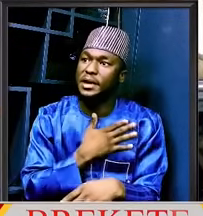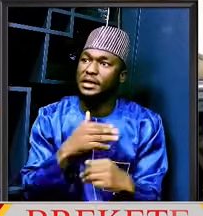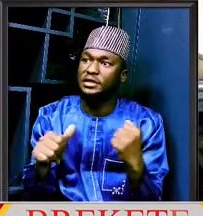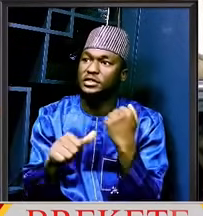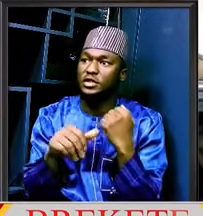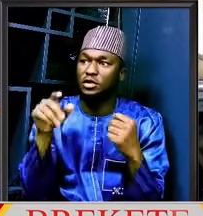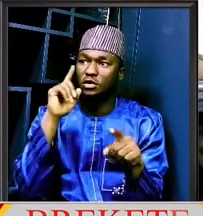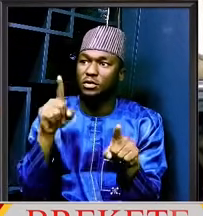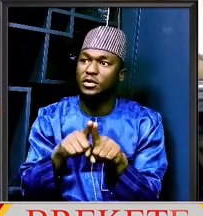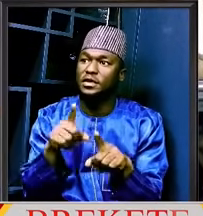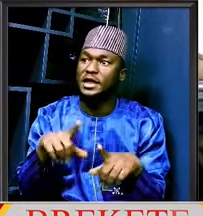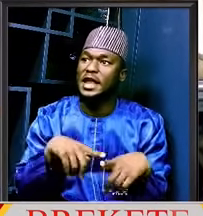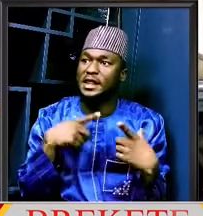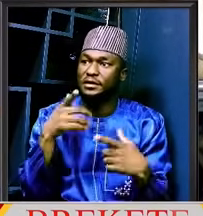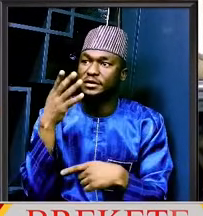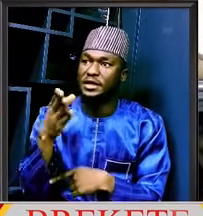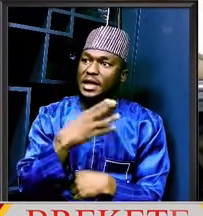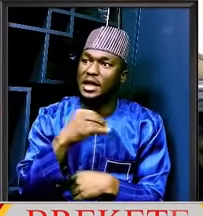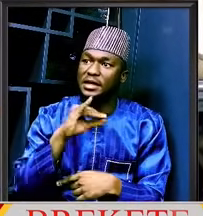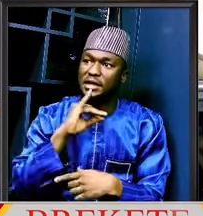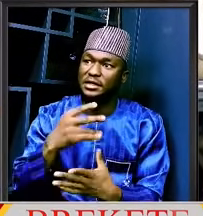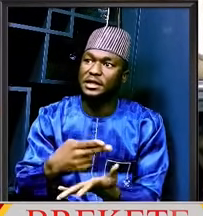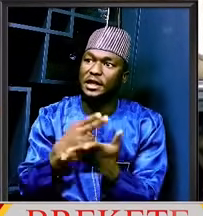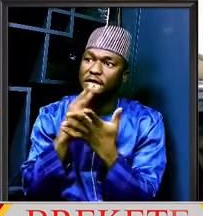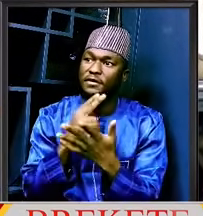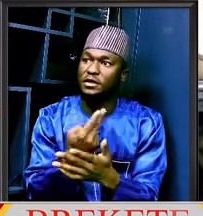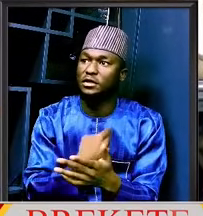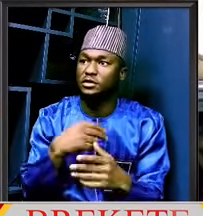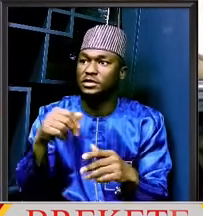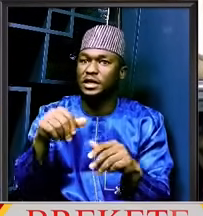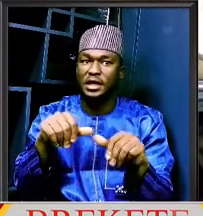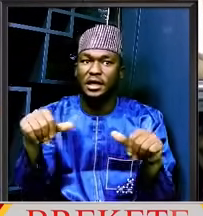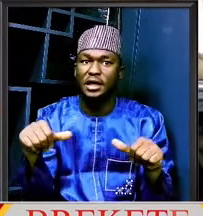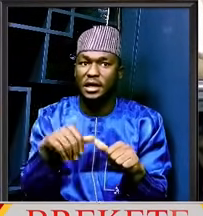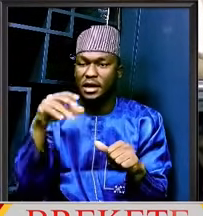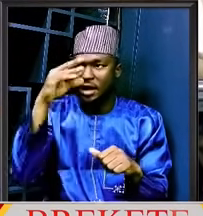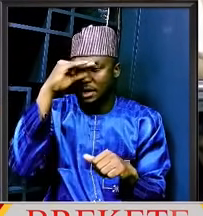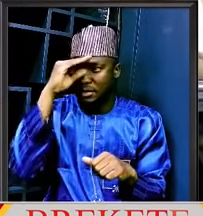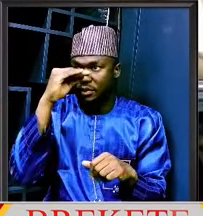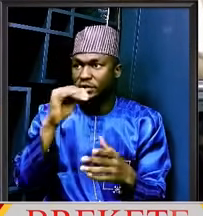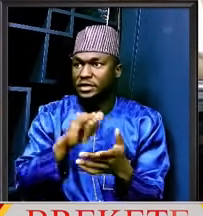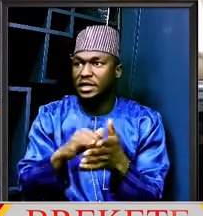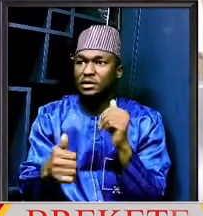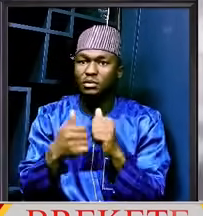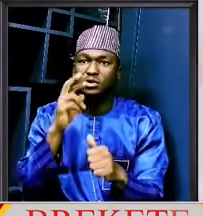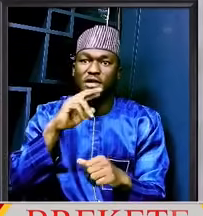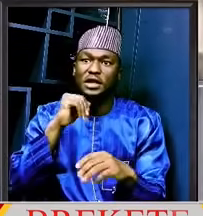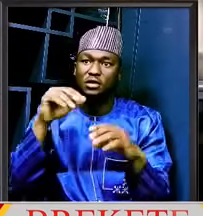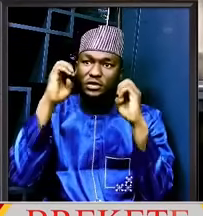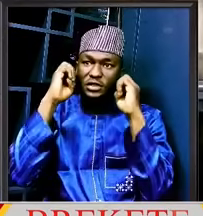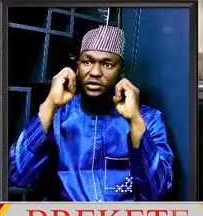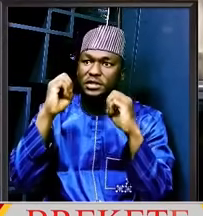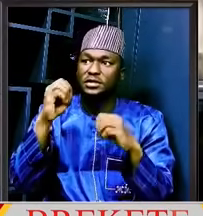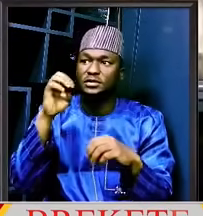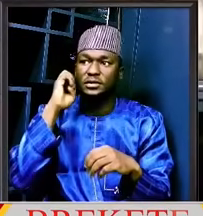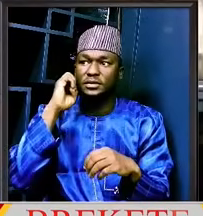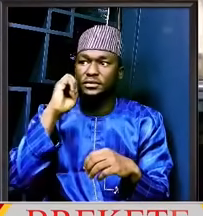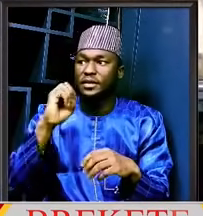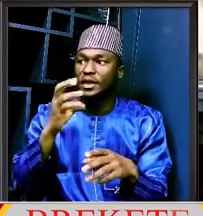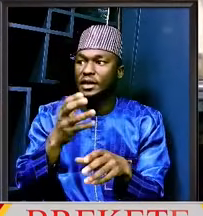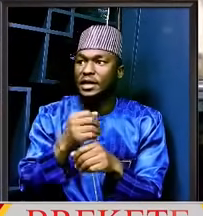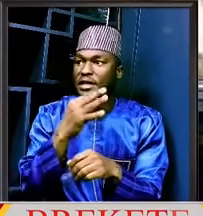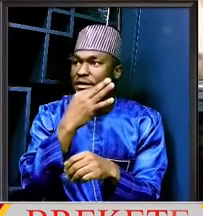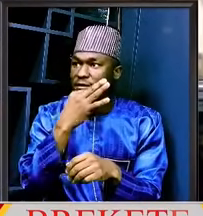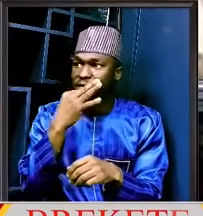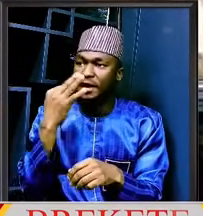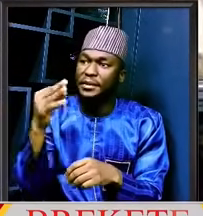brother lives there and he has been helping those area boys in the community, because most of them are not educated. So he gets contract, maybe farming